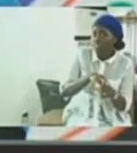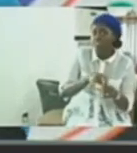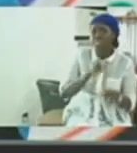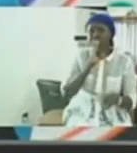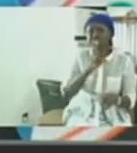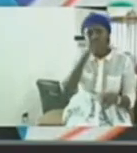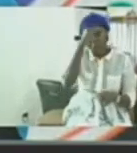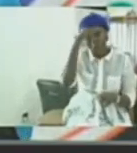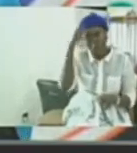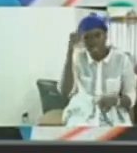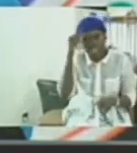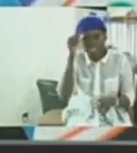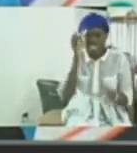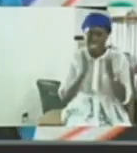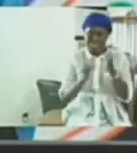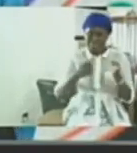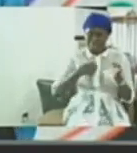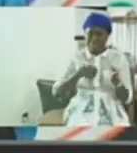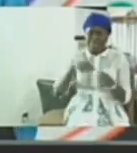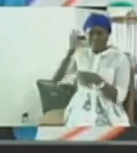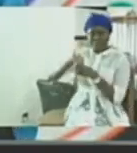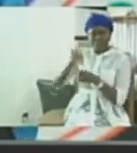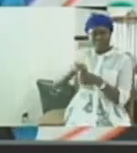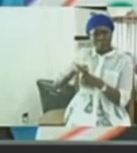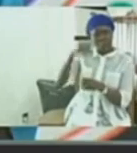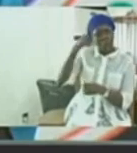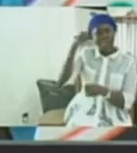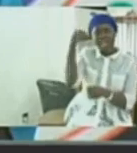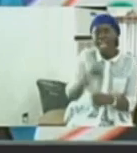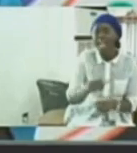is that if I vote for